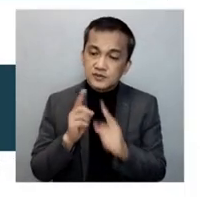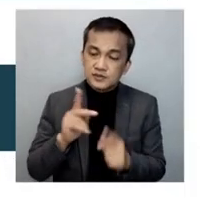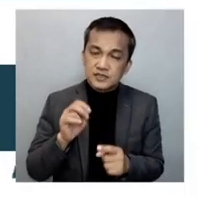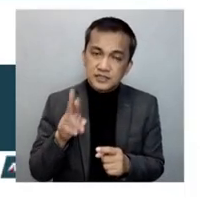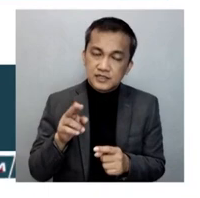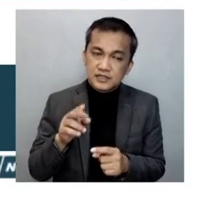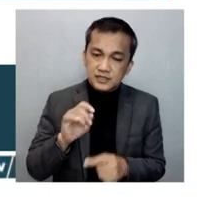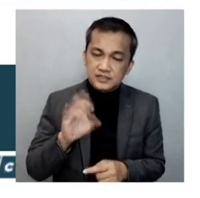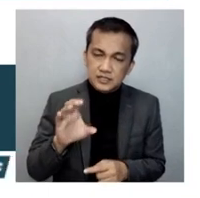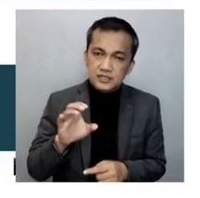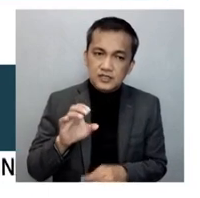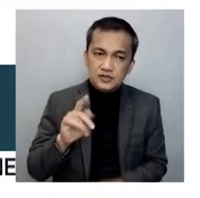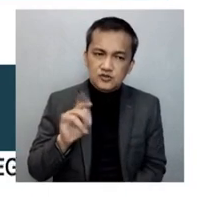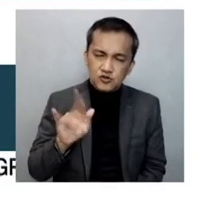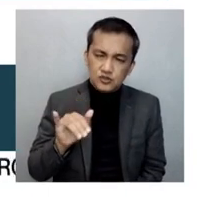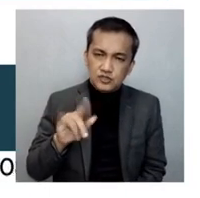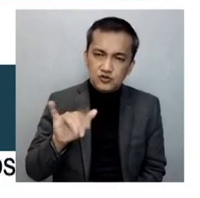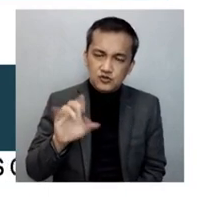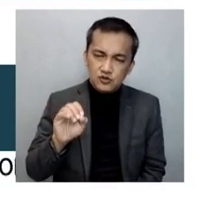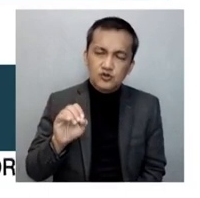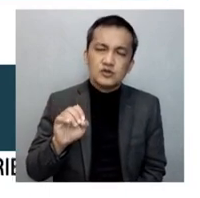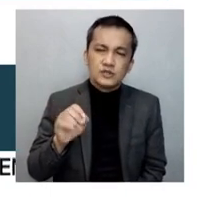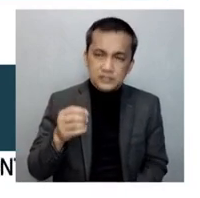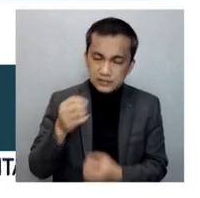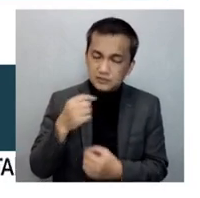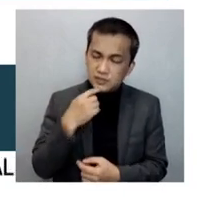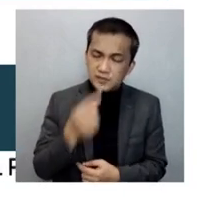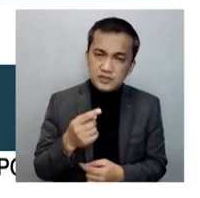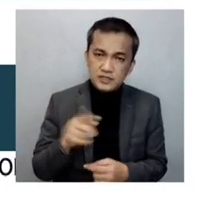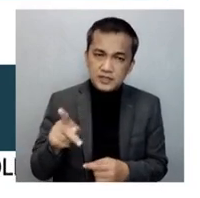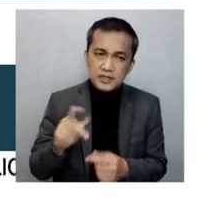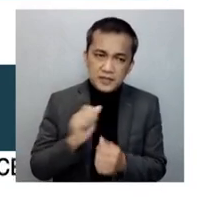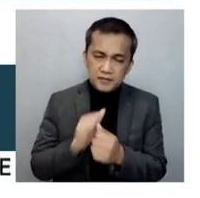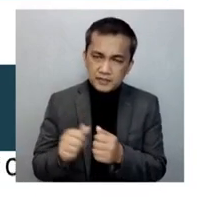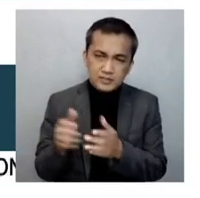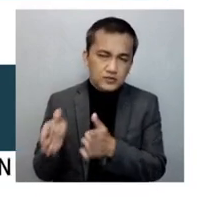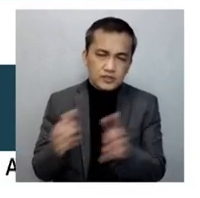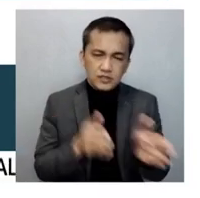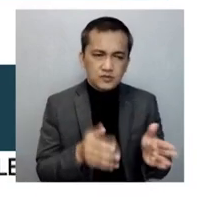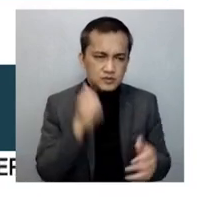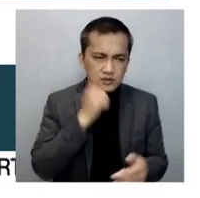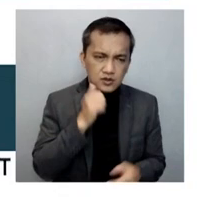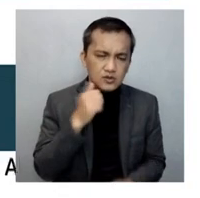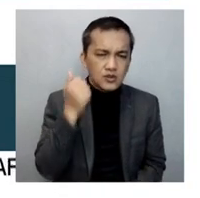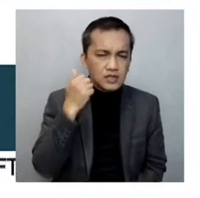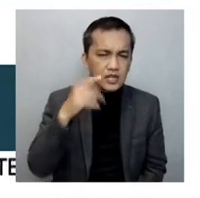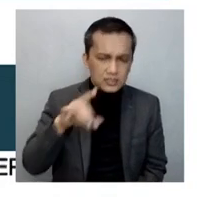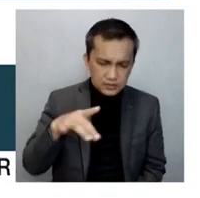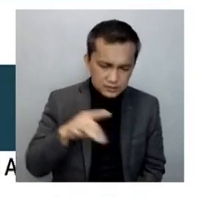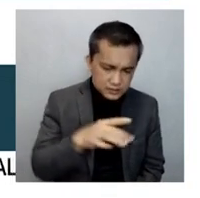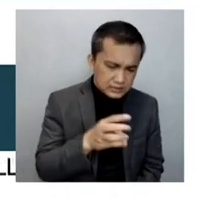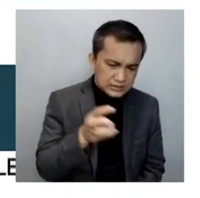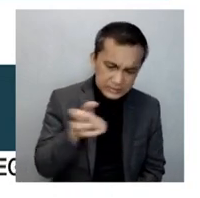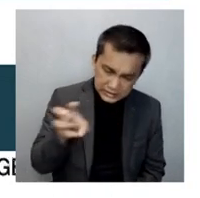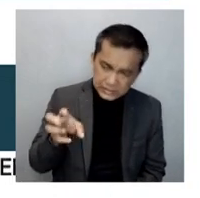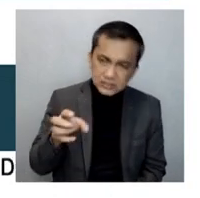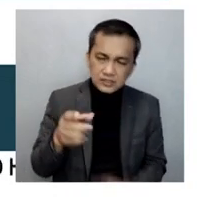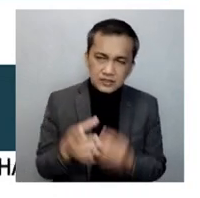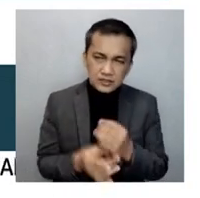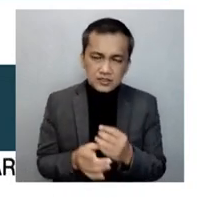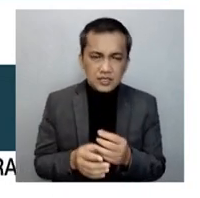Secretary Tony Yulo Loizaga, and she did say that it's a passageway. There will always be traces of oil there. Yes, but I have to ask you, and